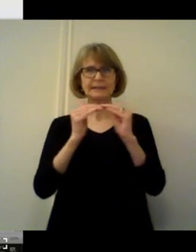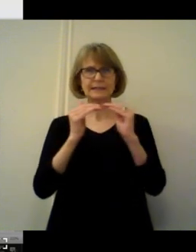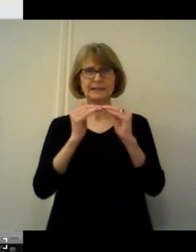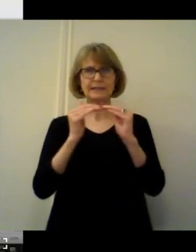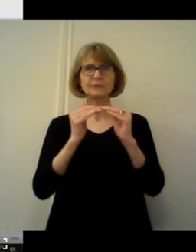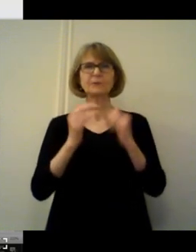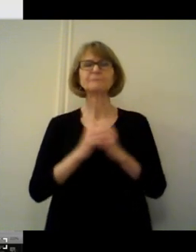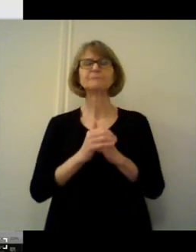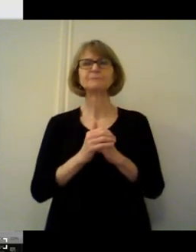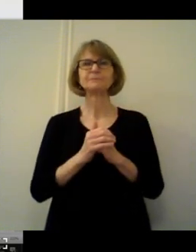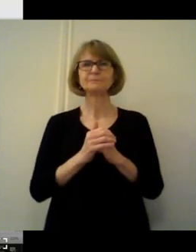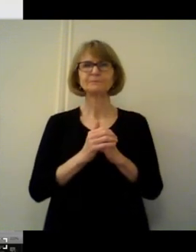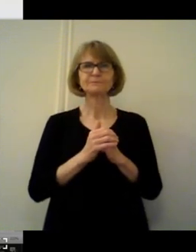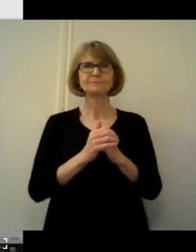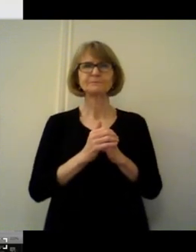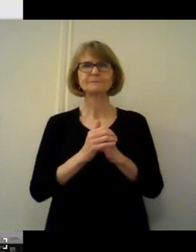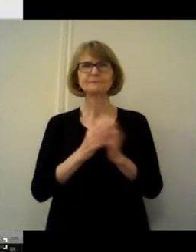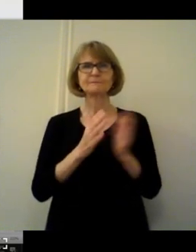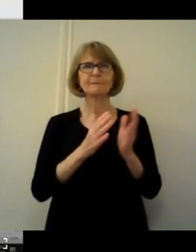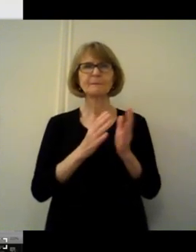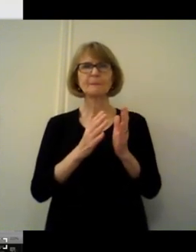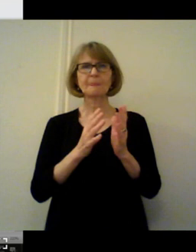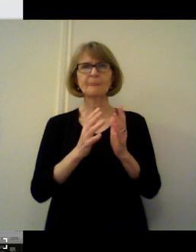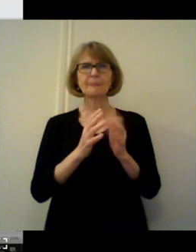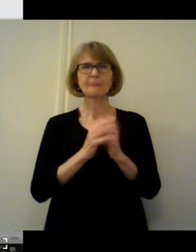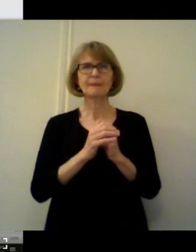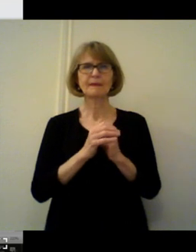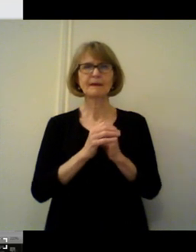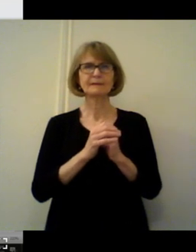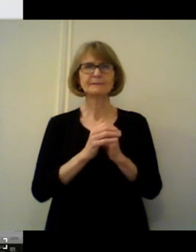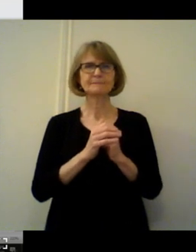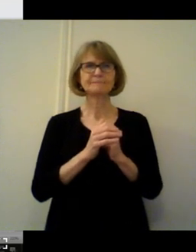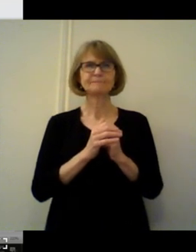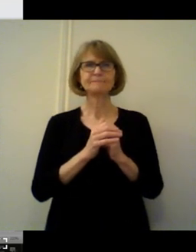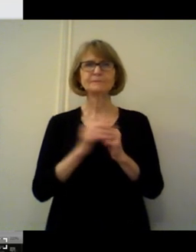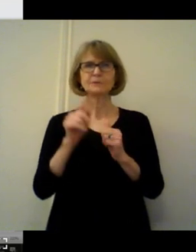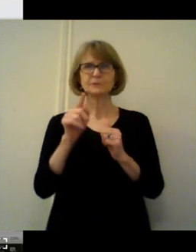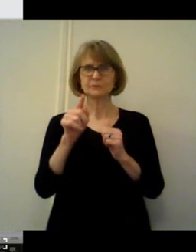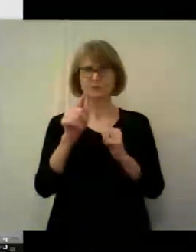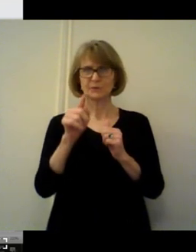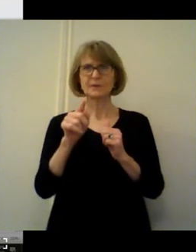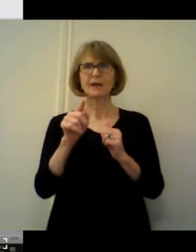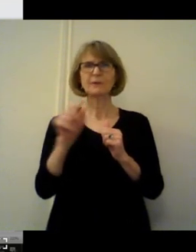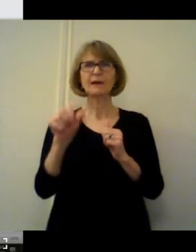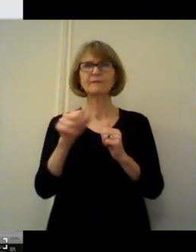we'll see that here in a second. Okay, now take a look at 2. Don't let it confuse you. Okay, we have this arc in the inside with the